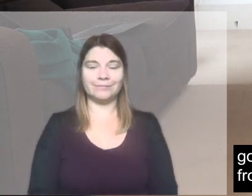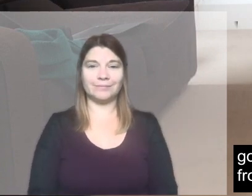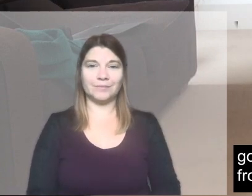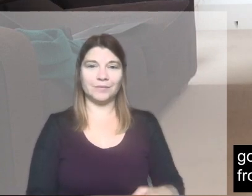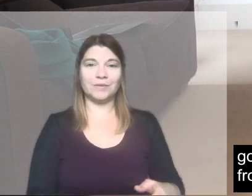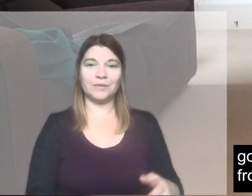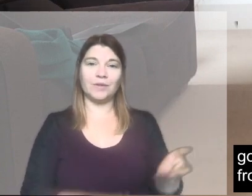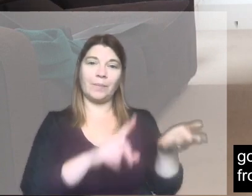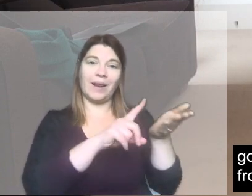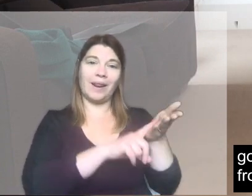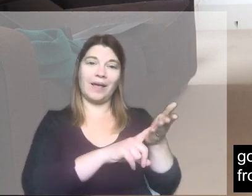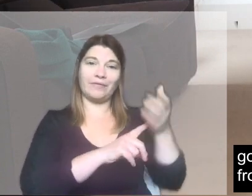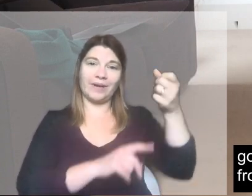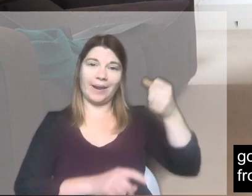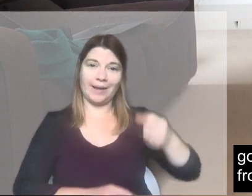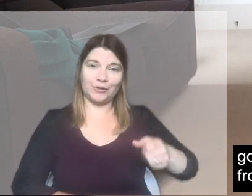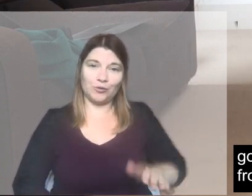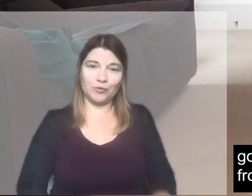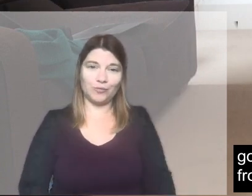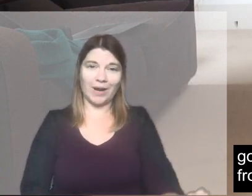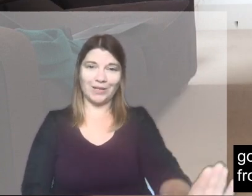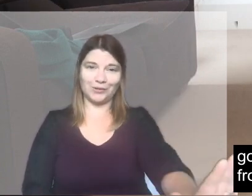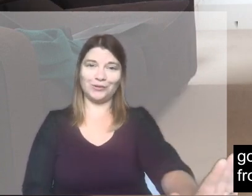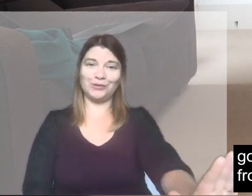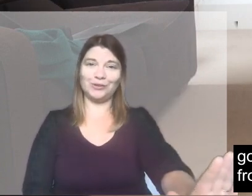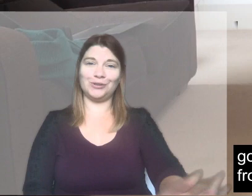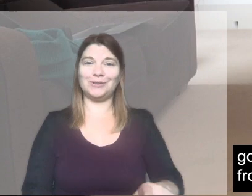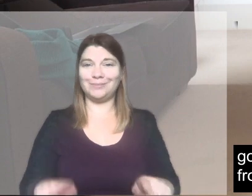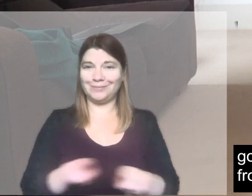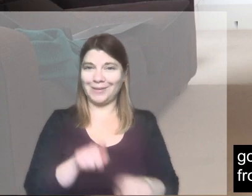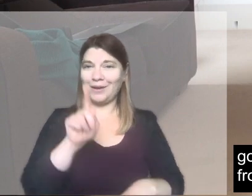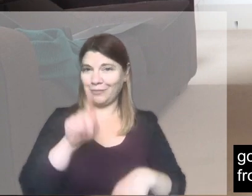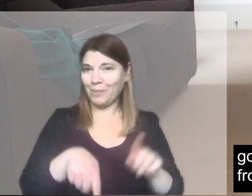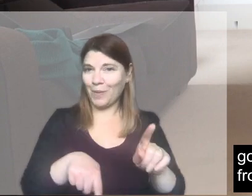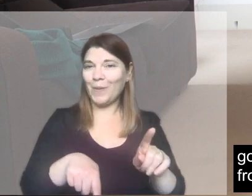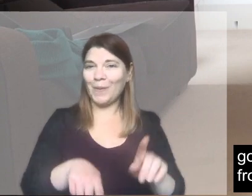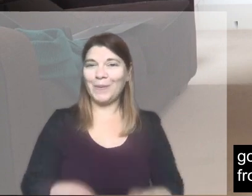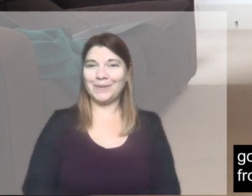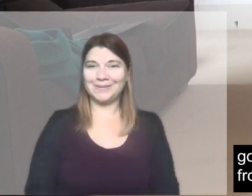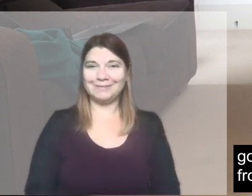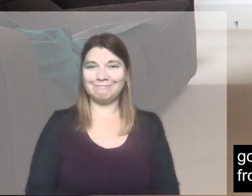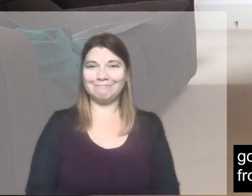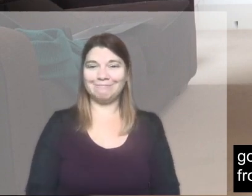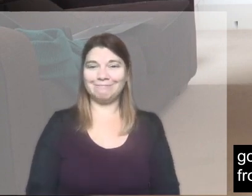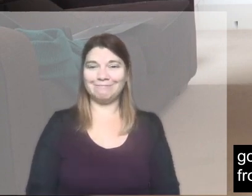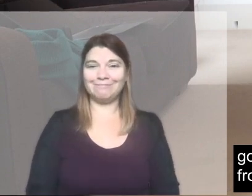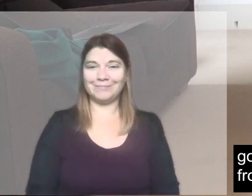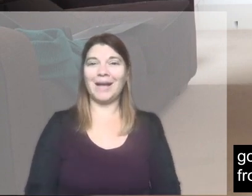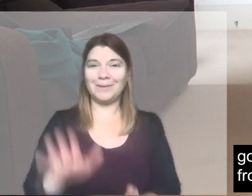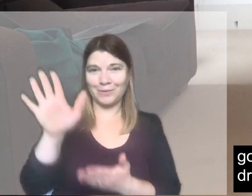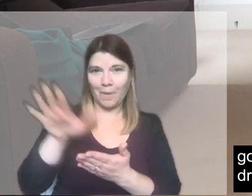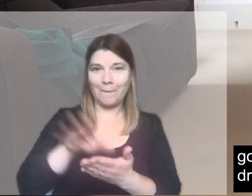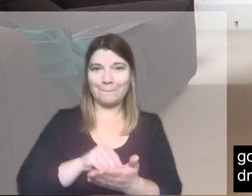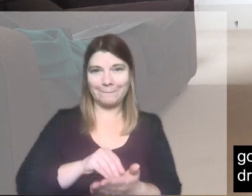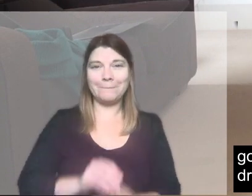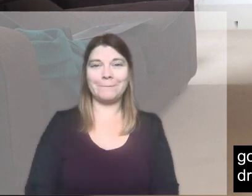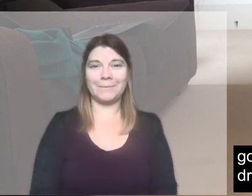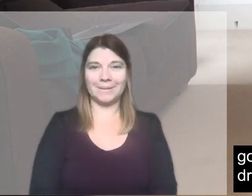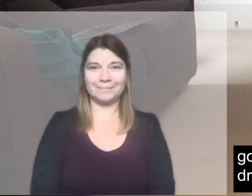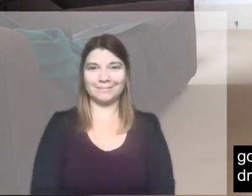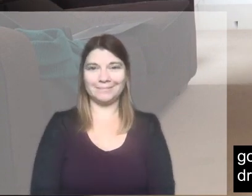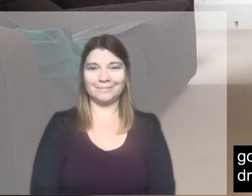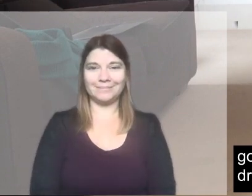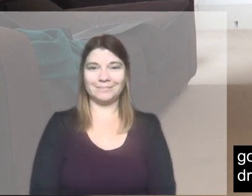And I'm going to stretch my left leg long out in front like I'm kicking a football. Then I'm going to hold it